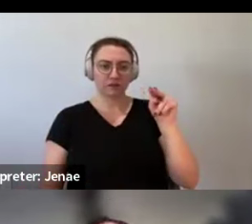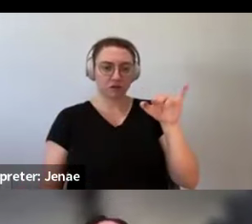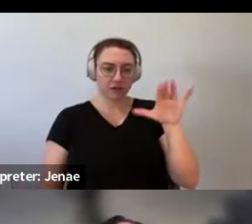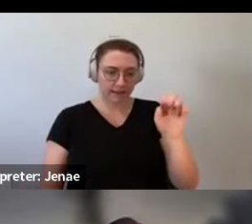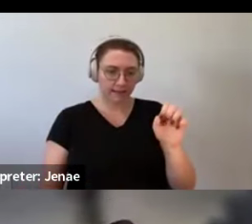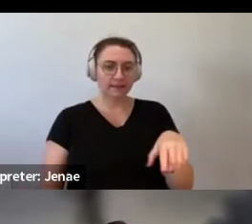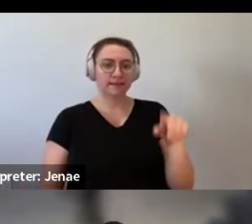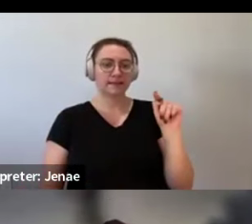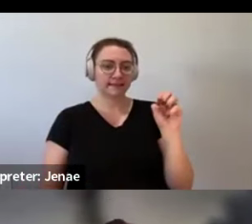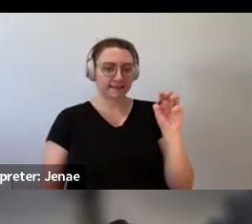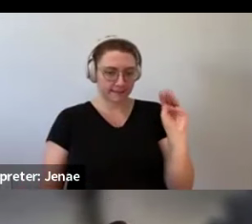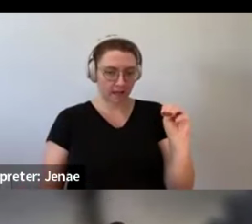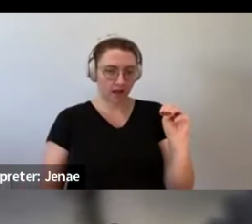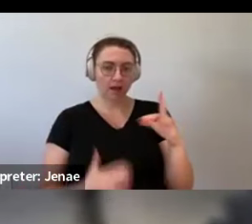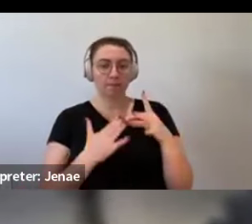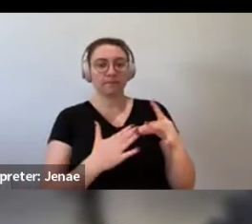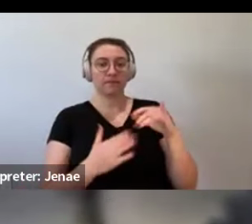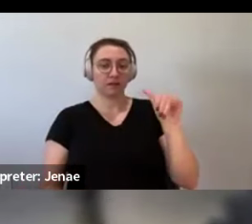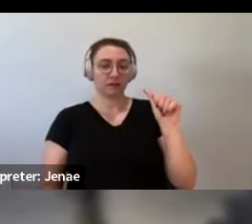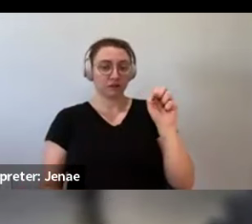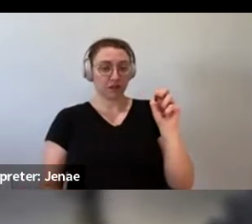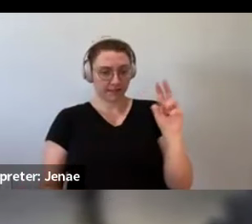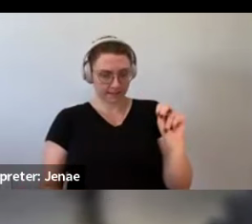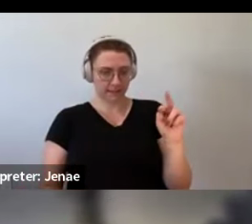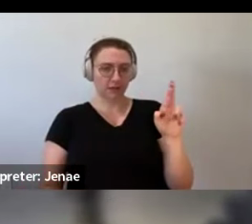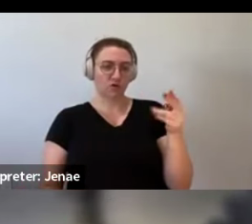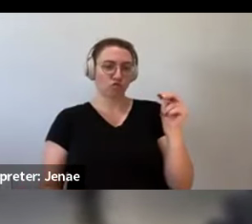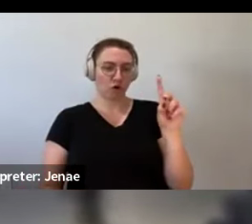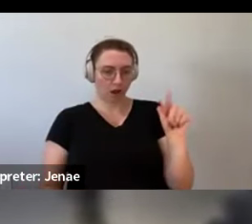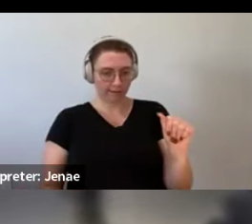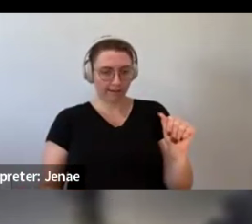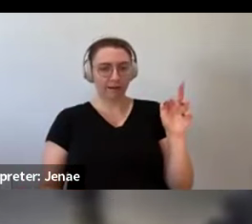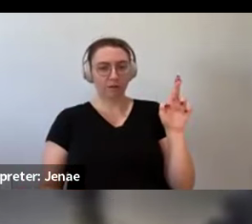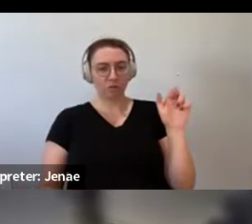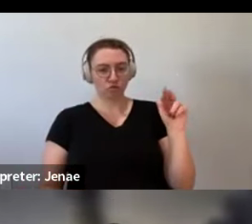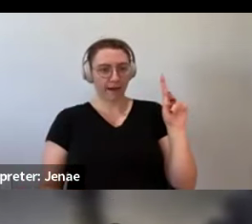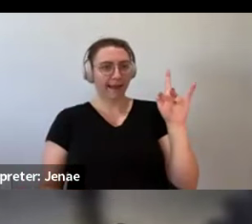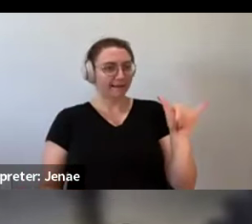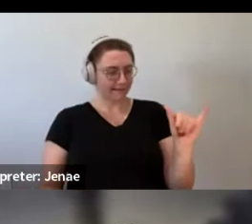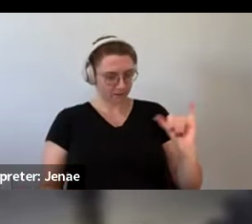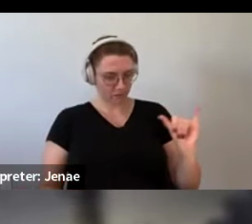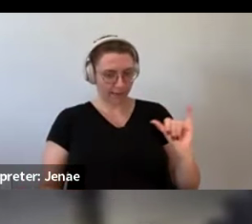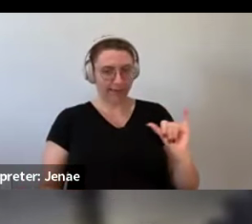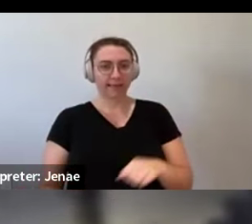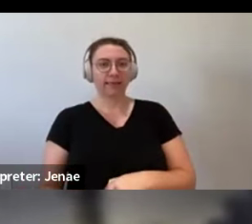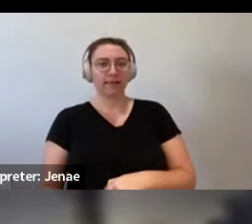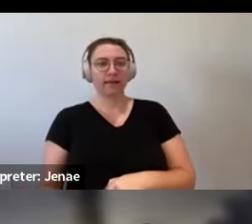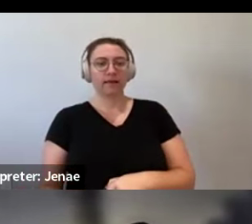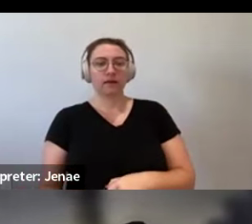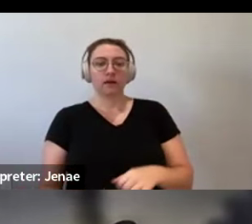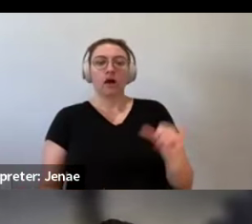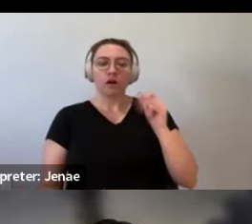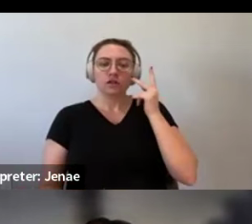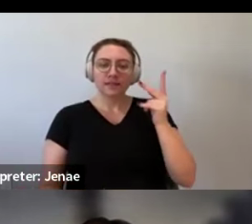Tom and our lead Jason and Rhonda and Brandy as well. Let's see. Also, I